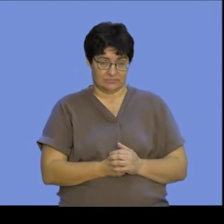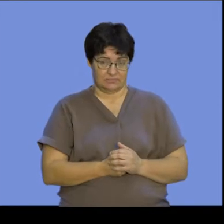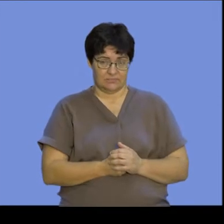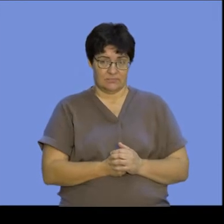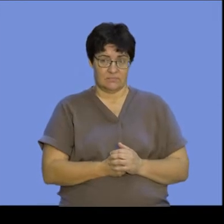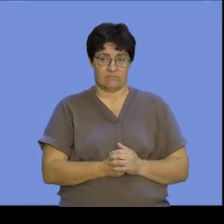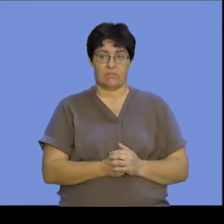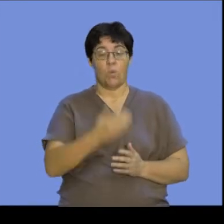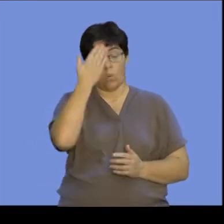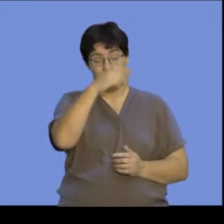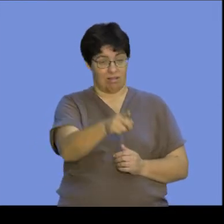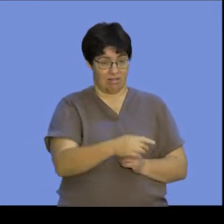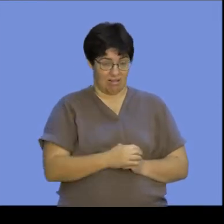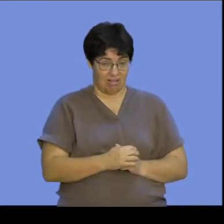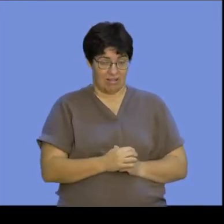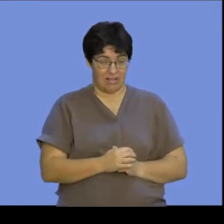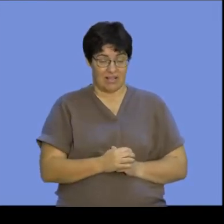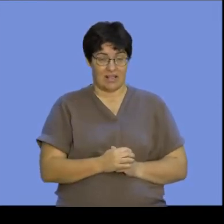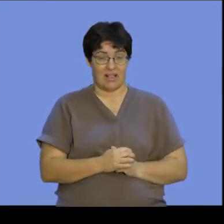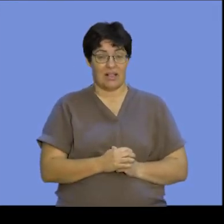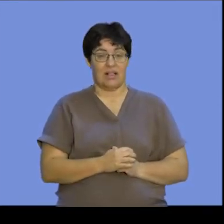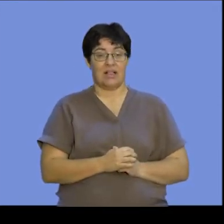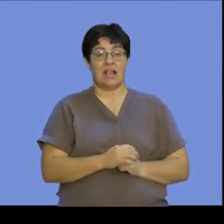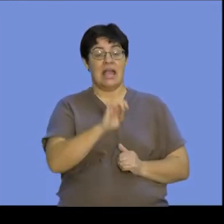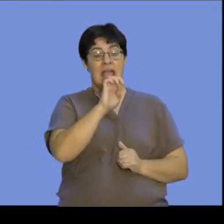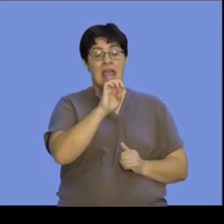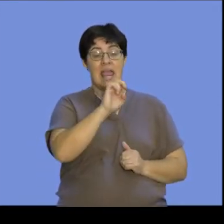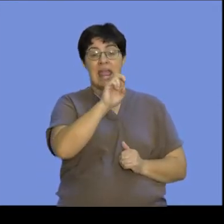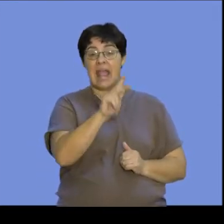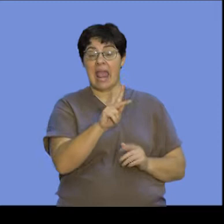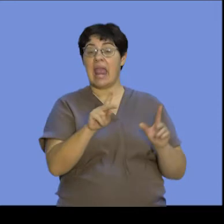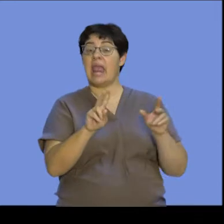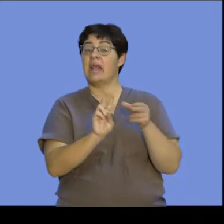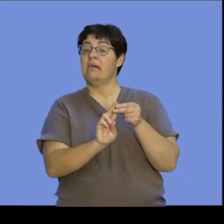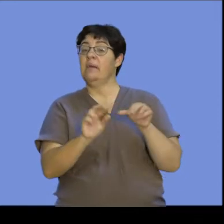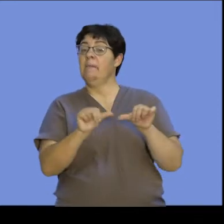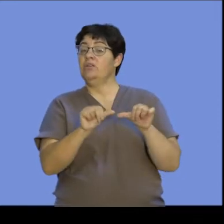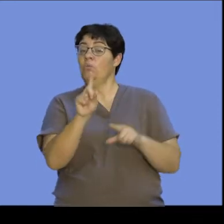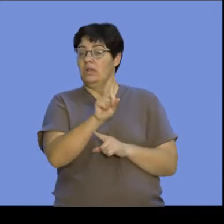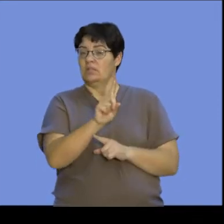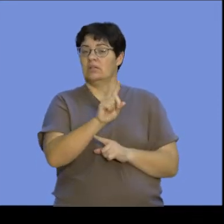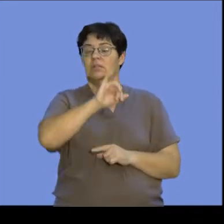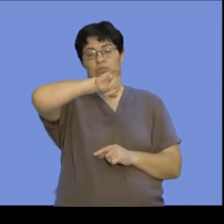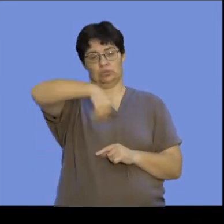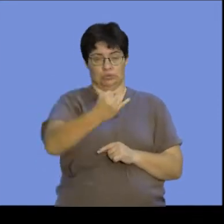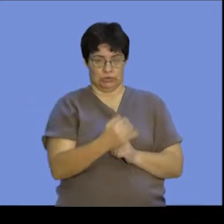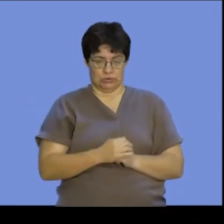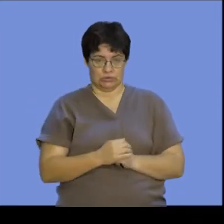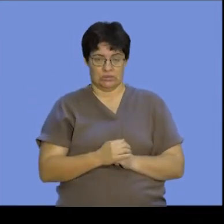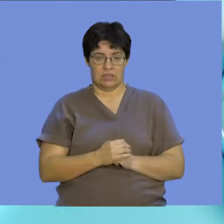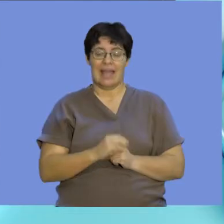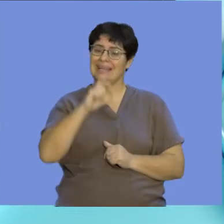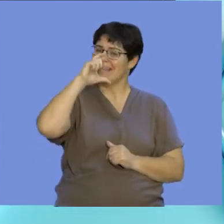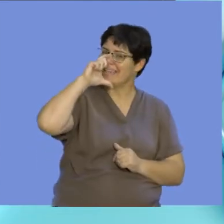We know that kinetic energy is measured in joules. It's a capital